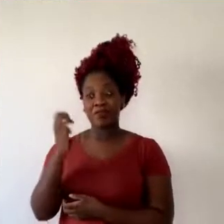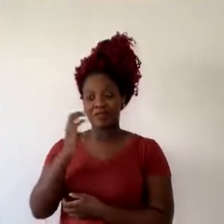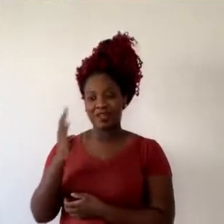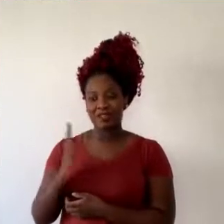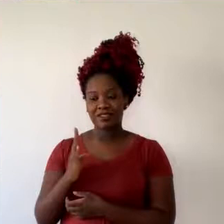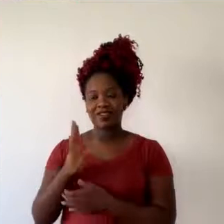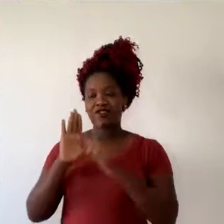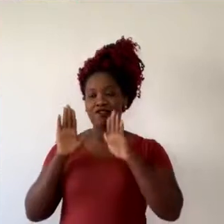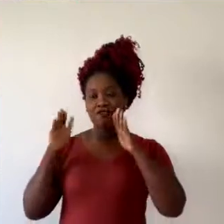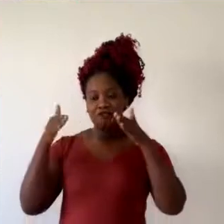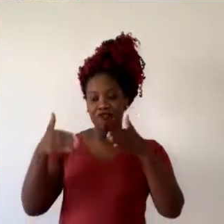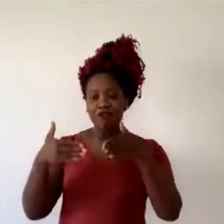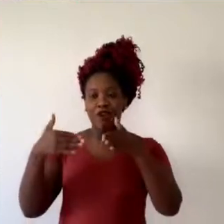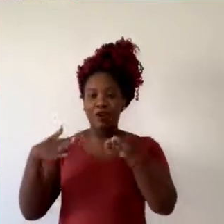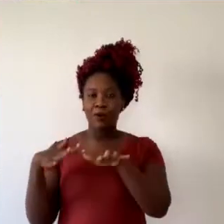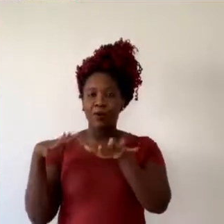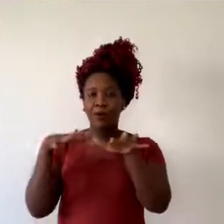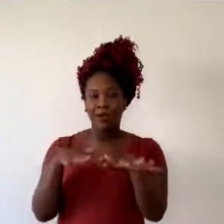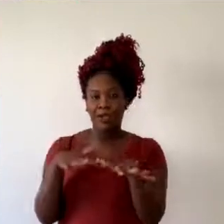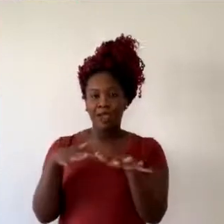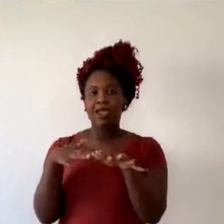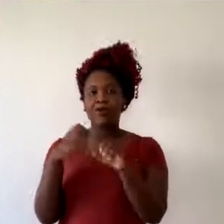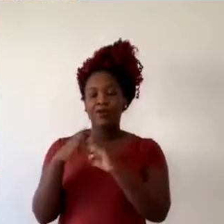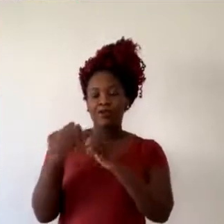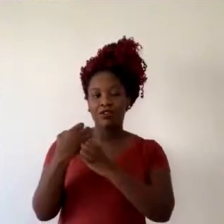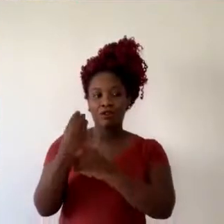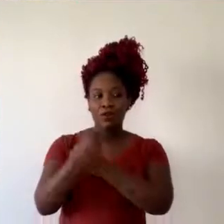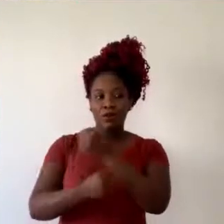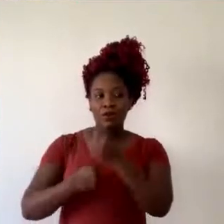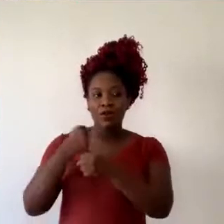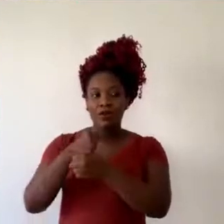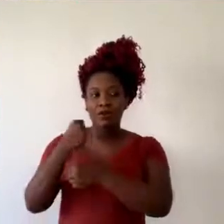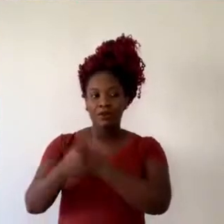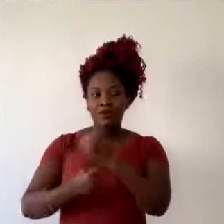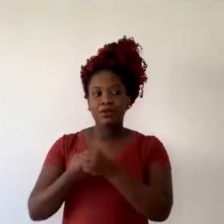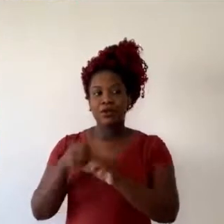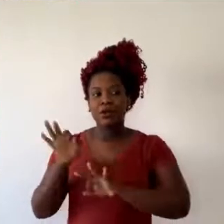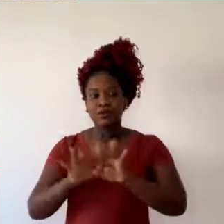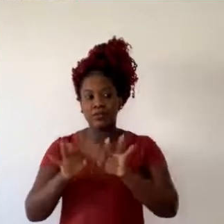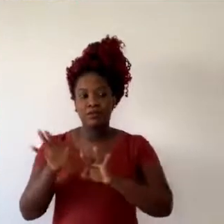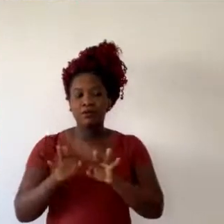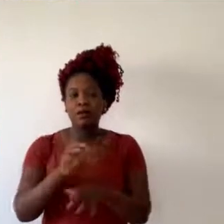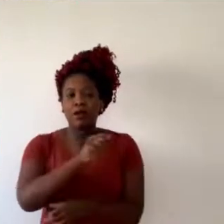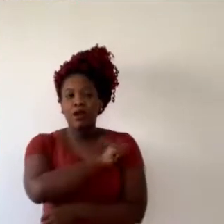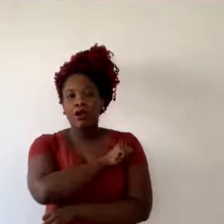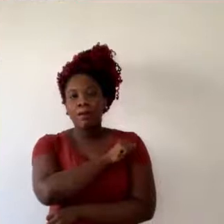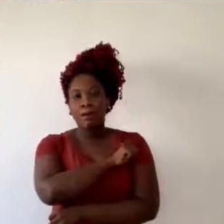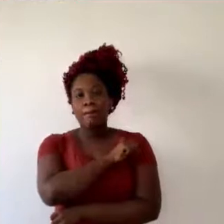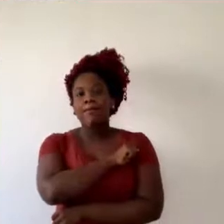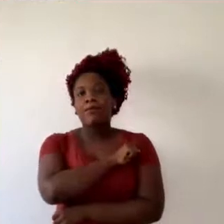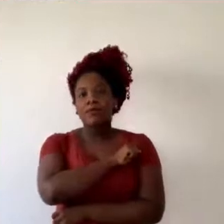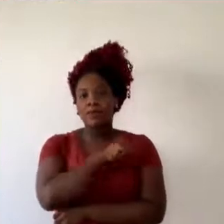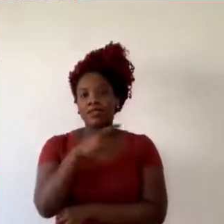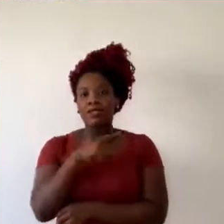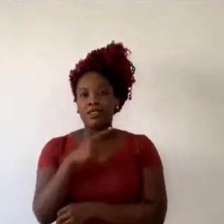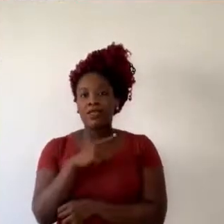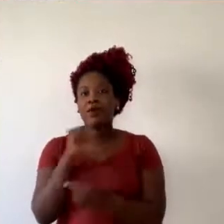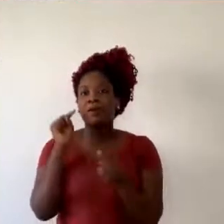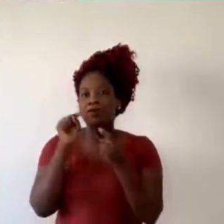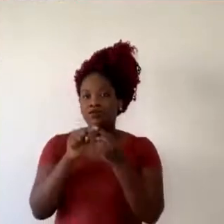are so relevant to my country. To Brazil. It's a forum organized by Brazilian students in the United